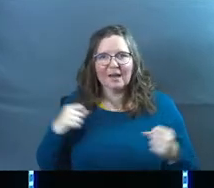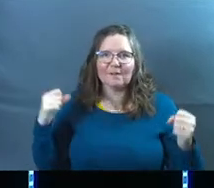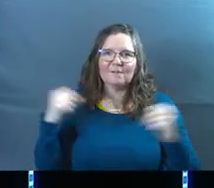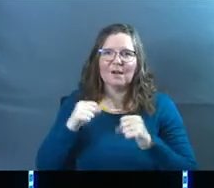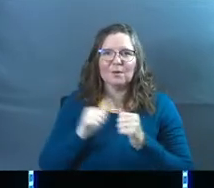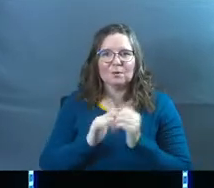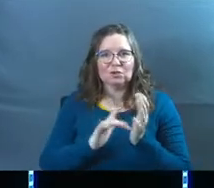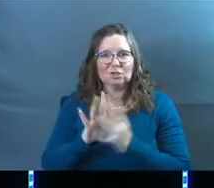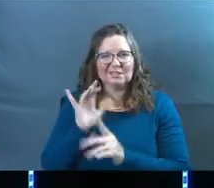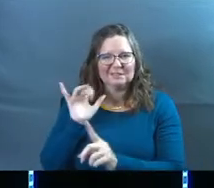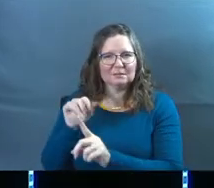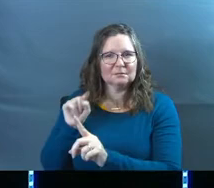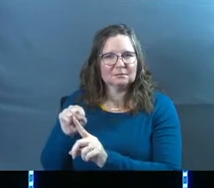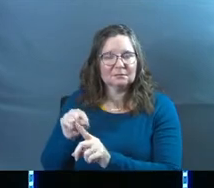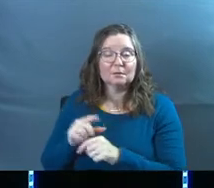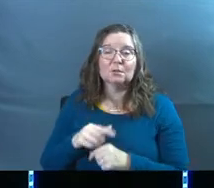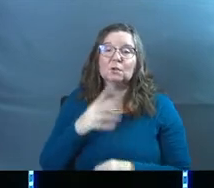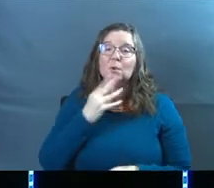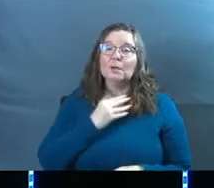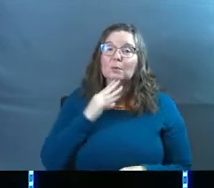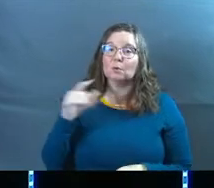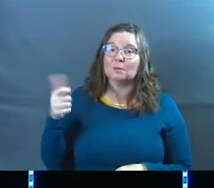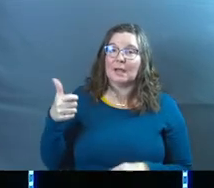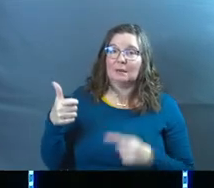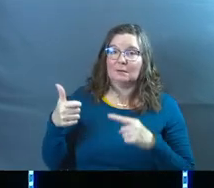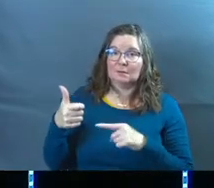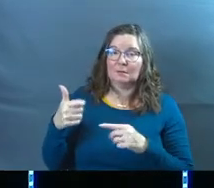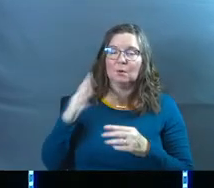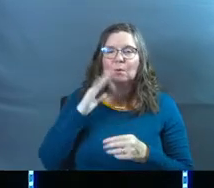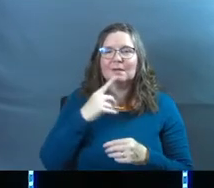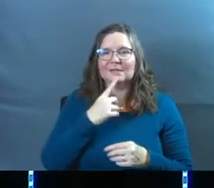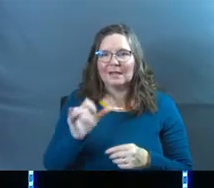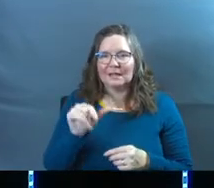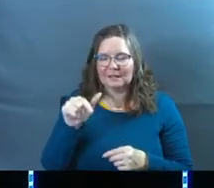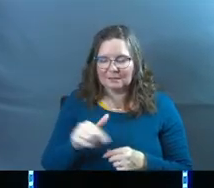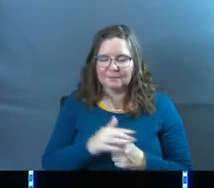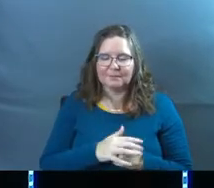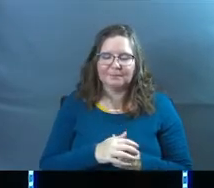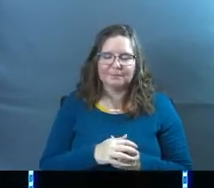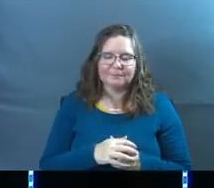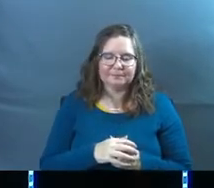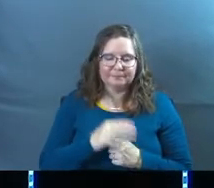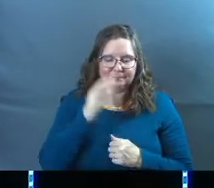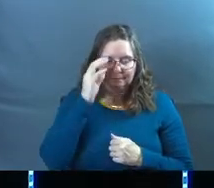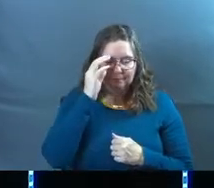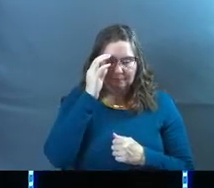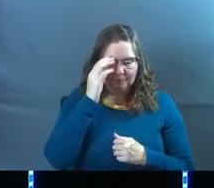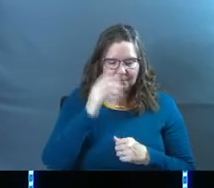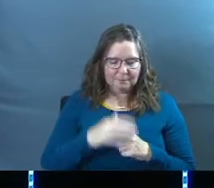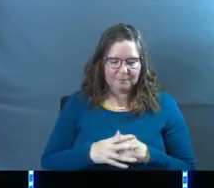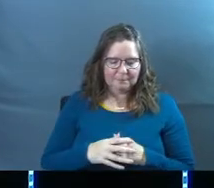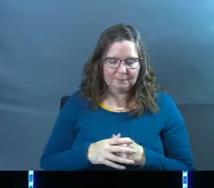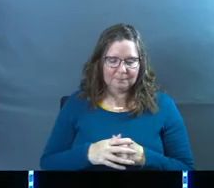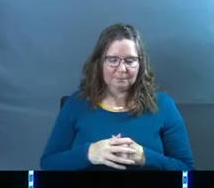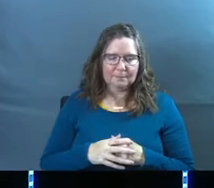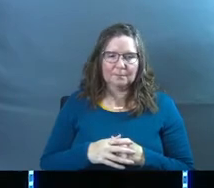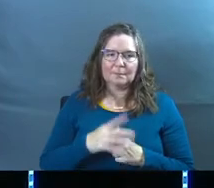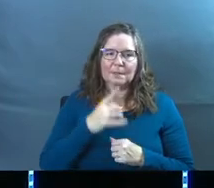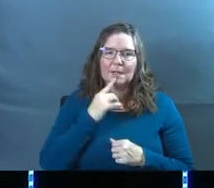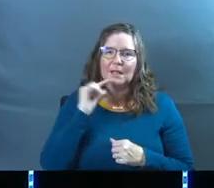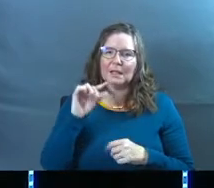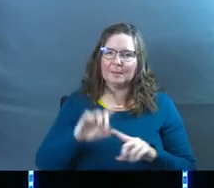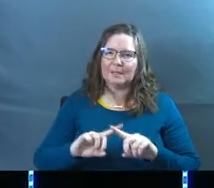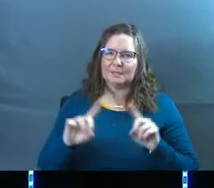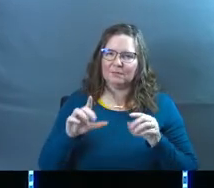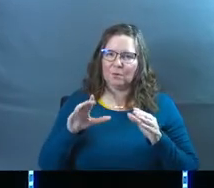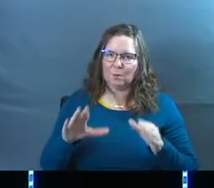Jesus. So Hebrews 10 is going to say it like this. It's going to come at it a different way, slightly. Say it a slightly